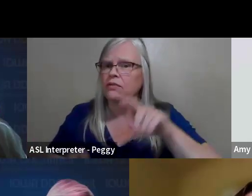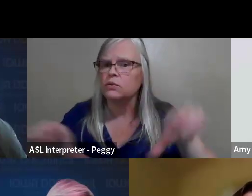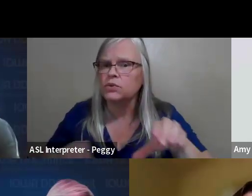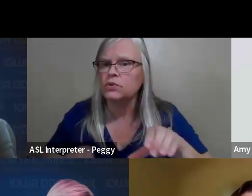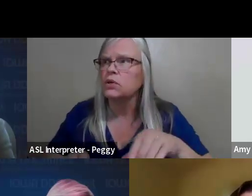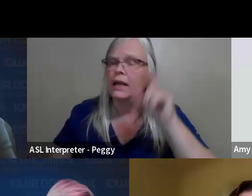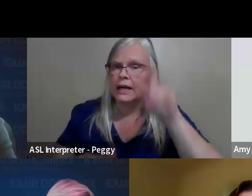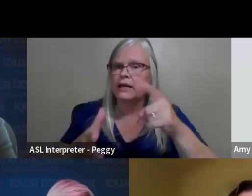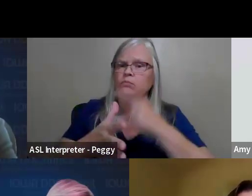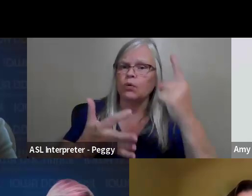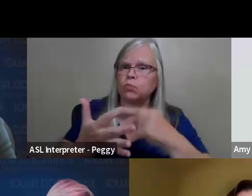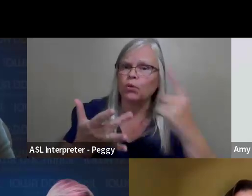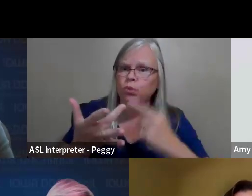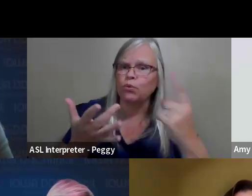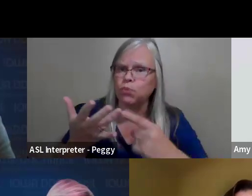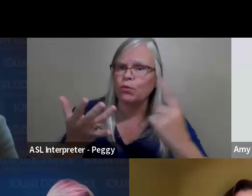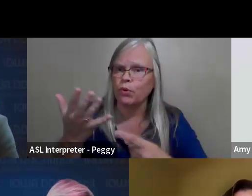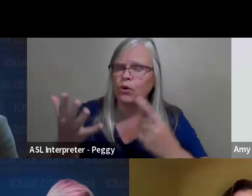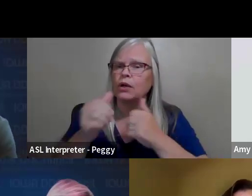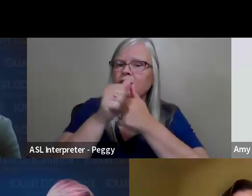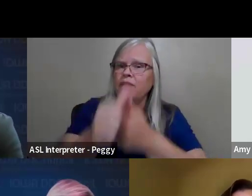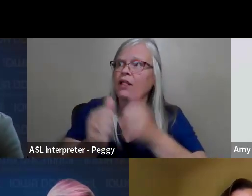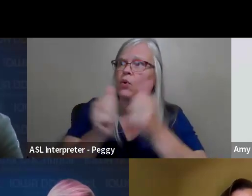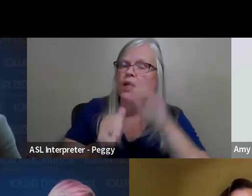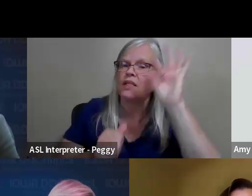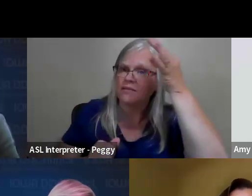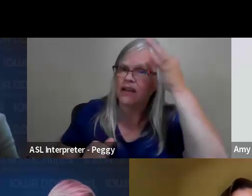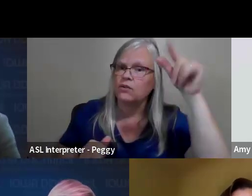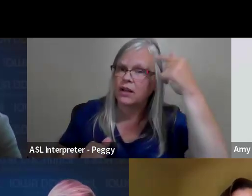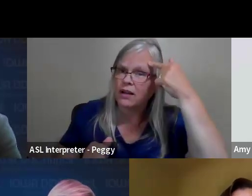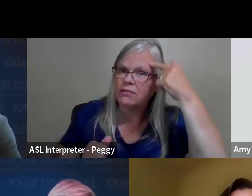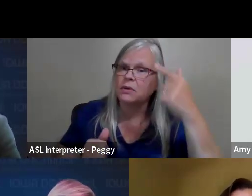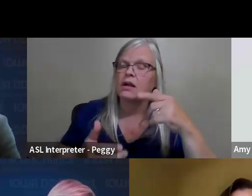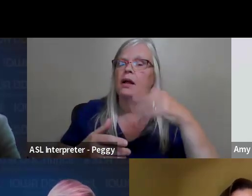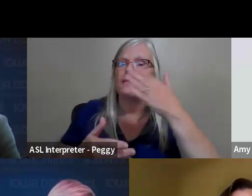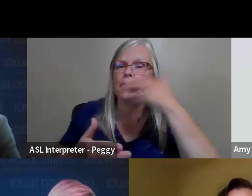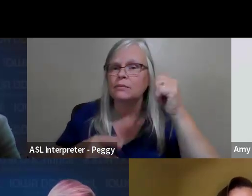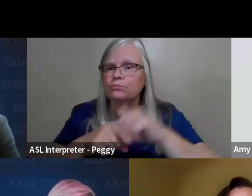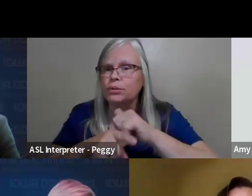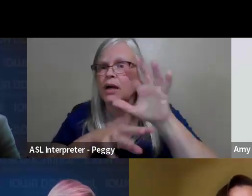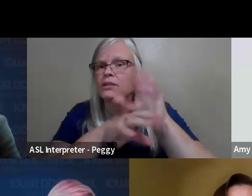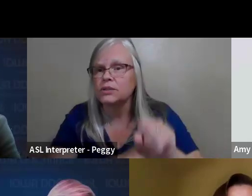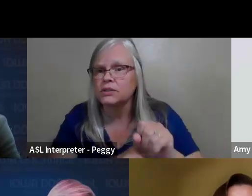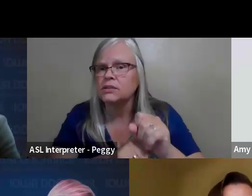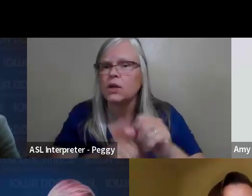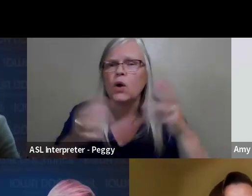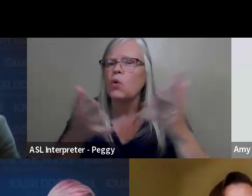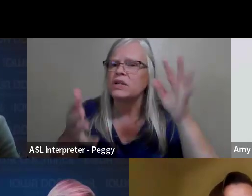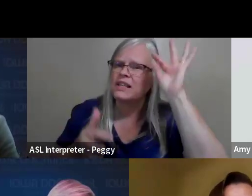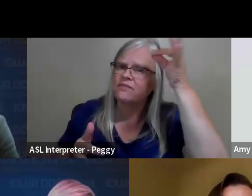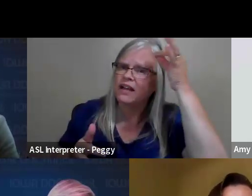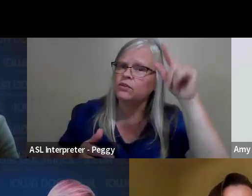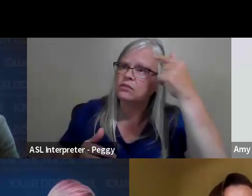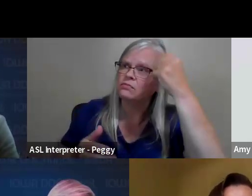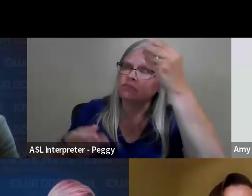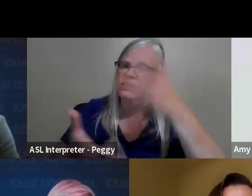the steps you need to take in order to comply with the federal government. Here are some best practices. What is the federal government telling